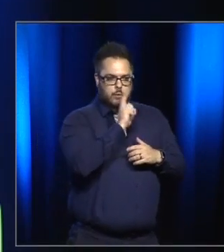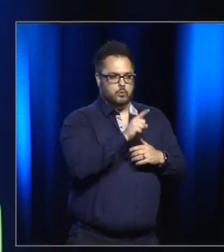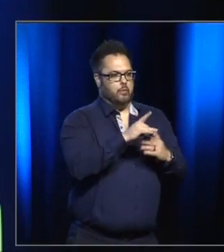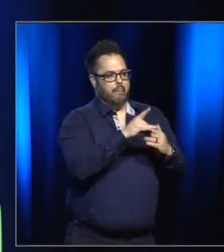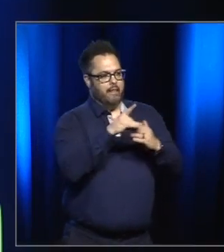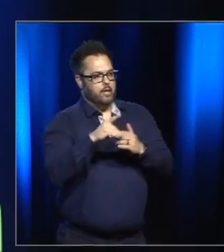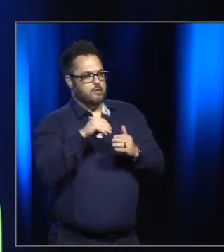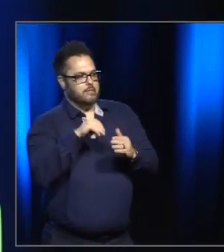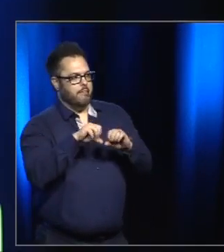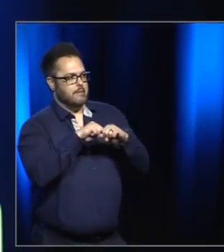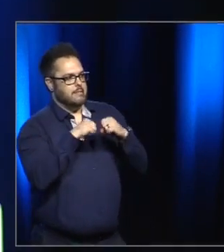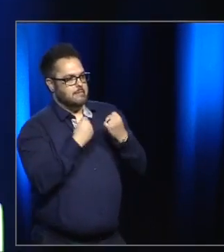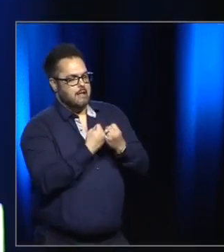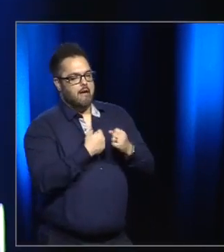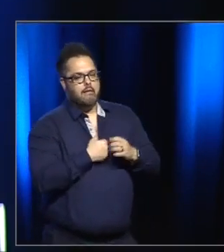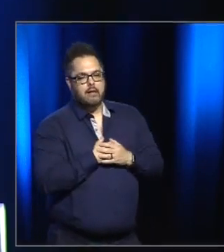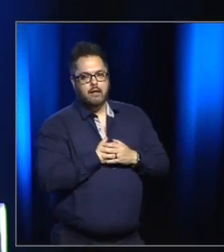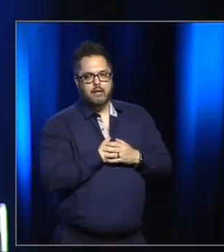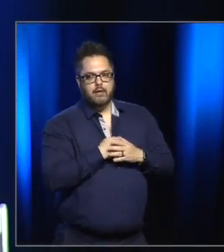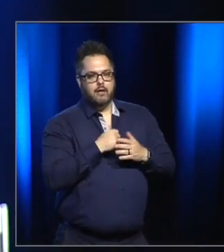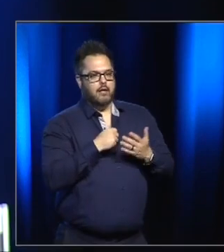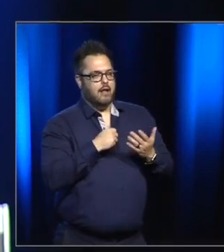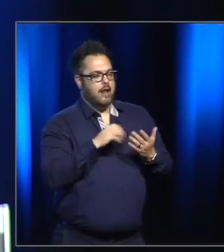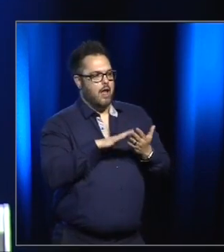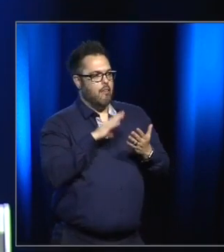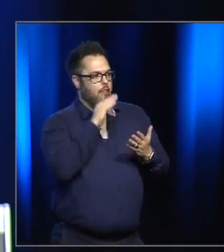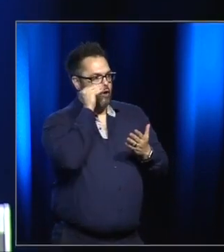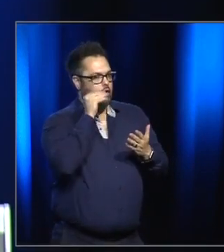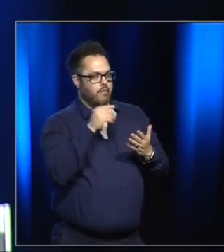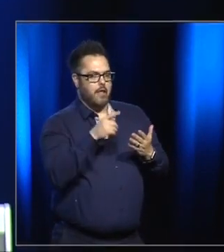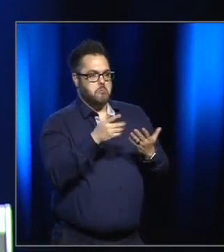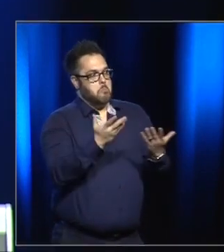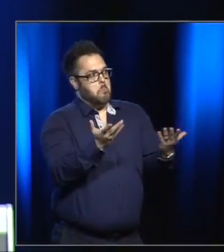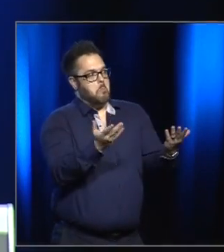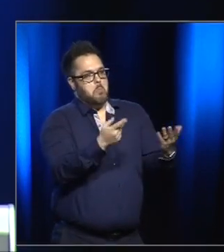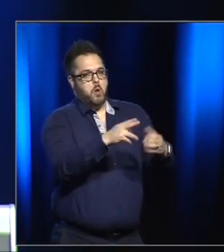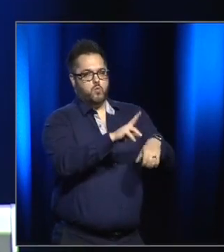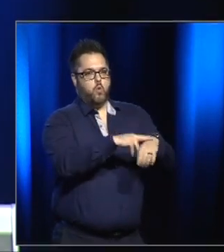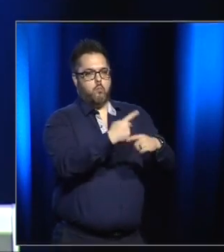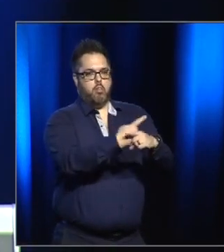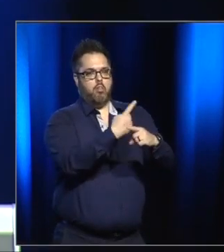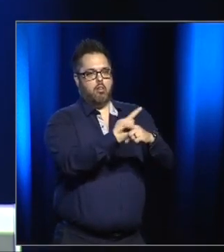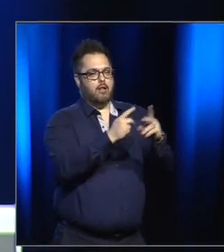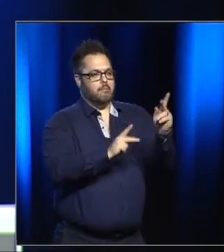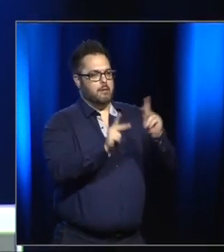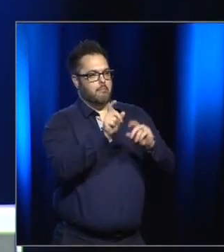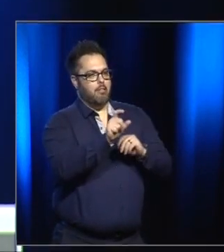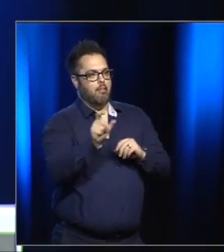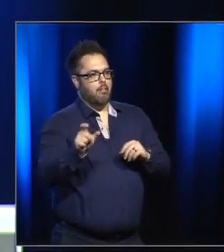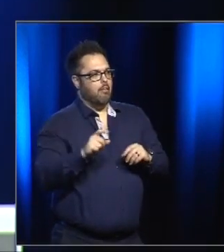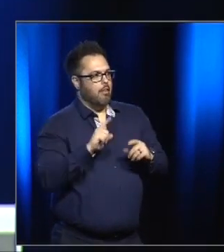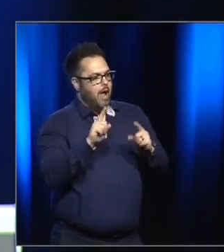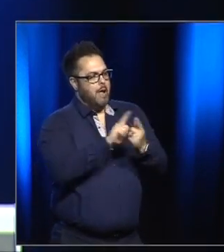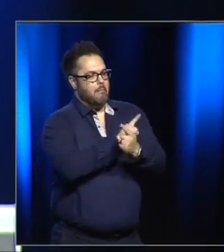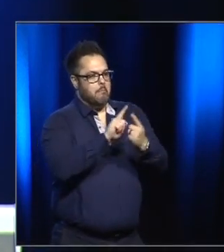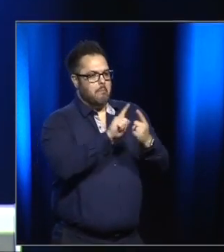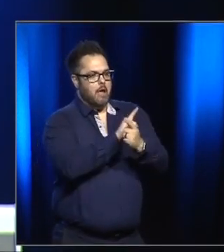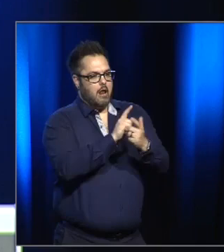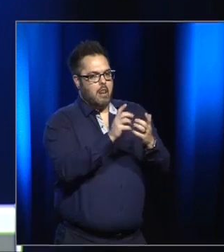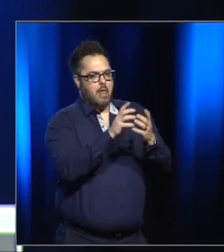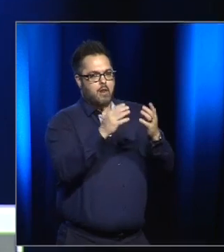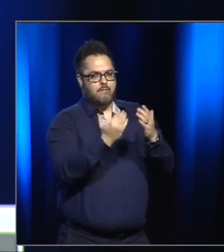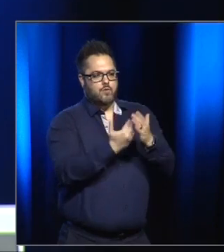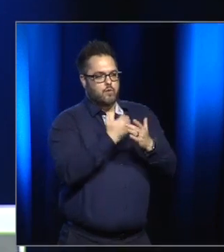society and found out that by and large they were normal people. I got to meet a lot of